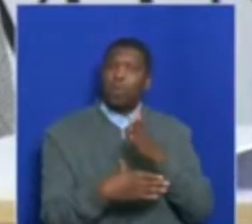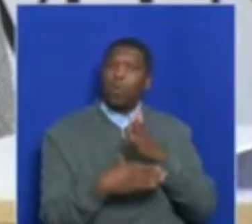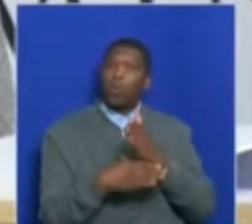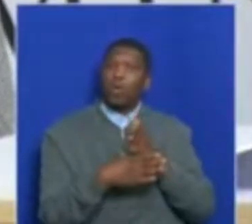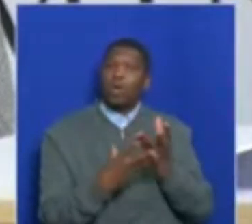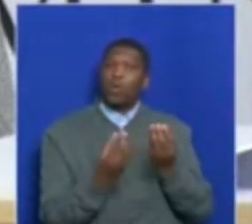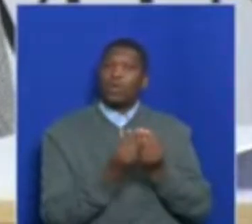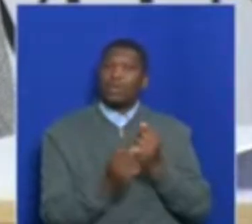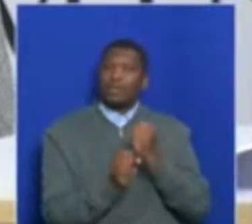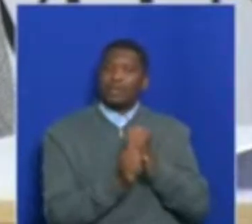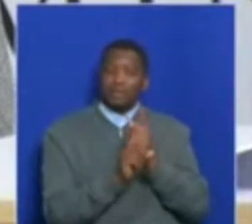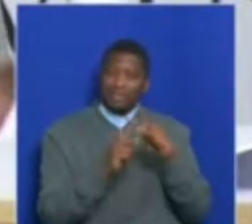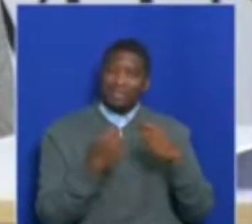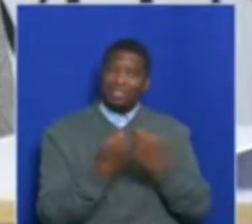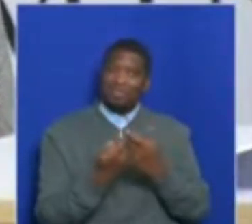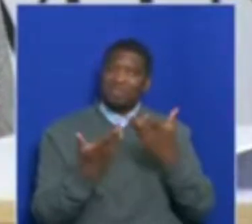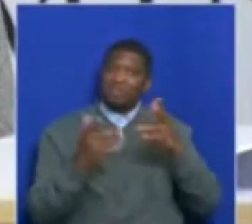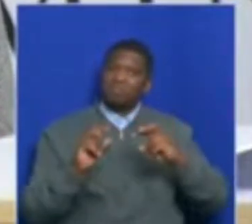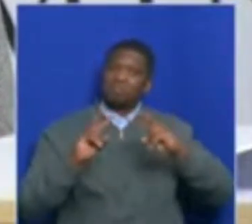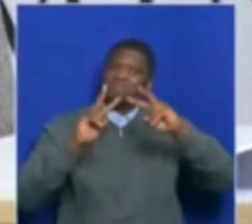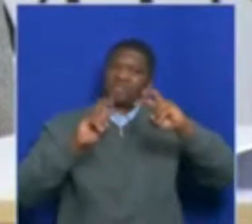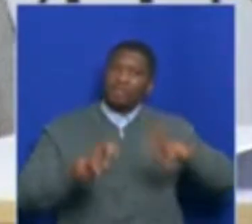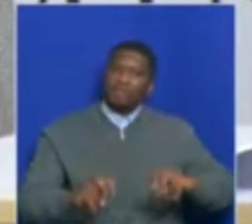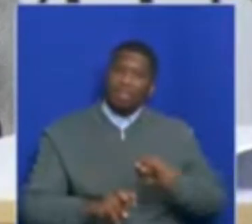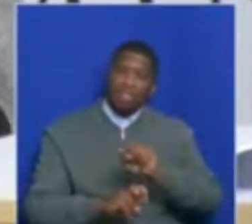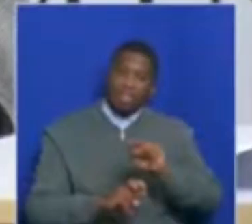these dockets. Okay, thank